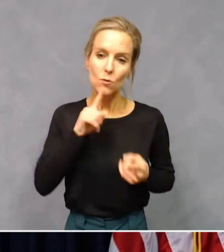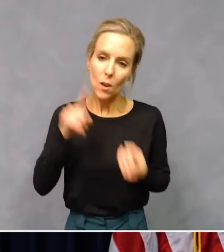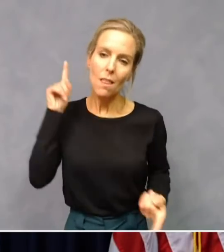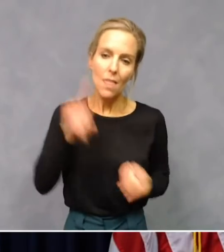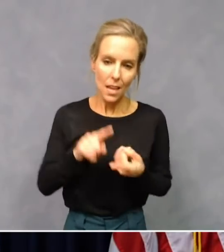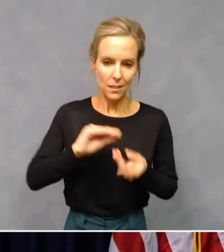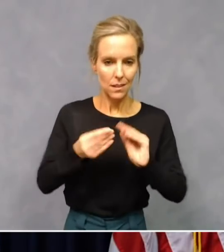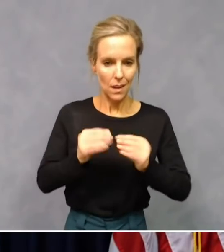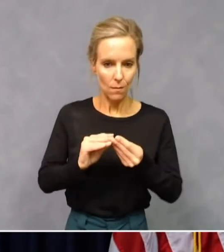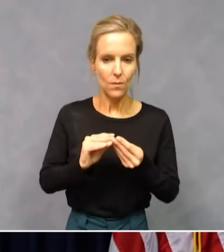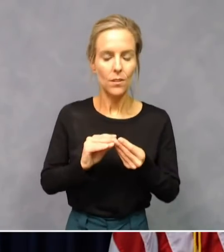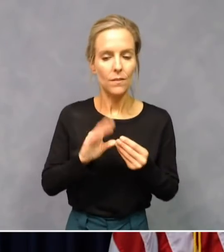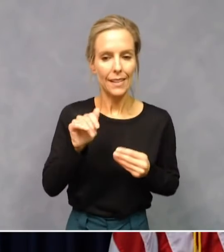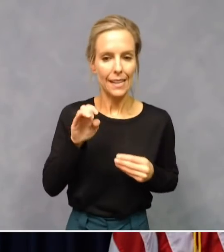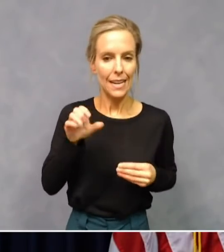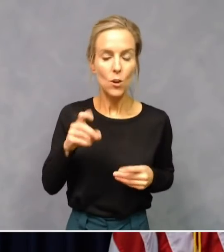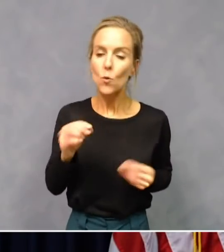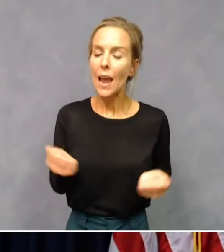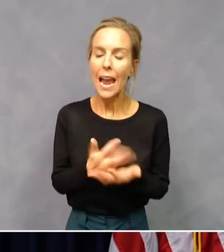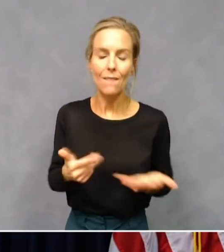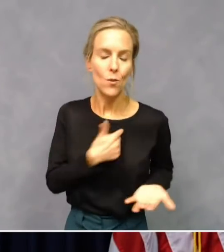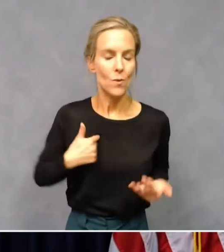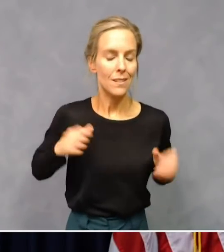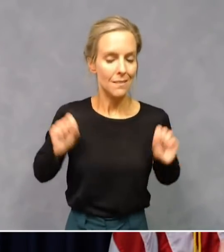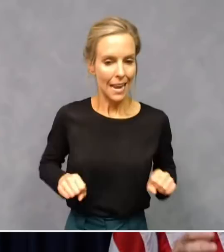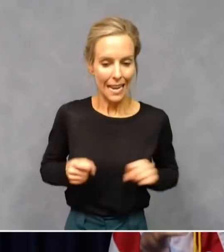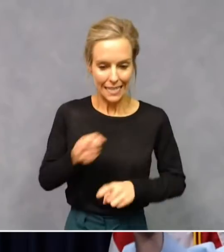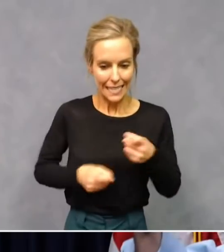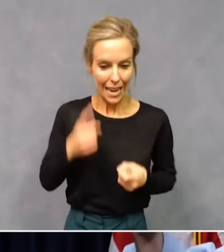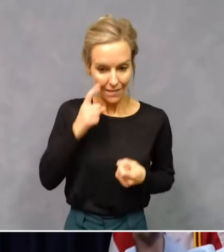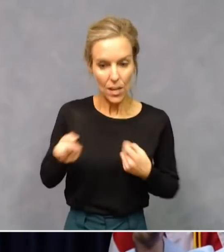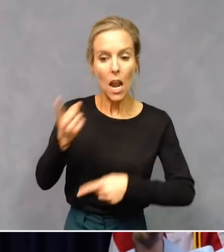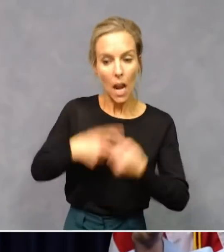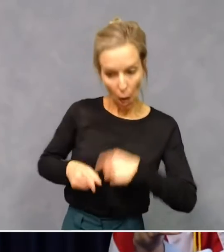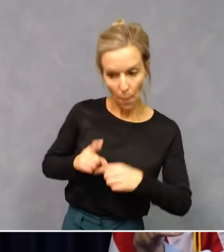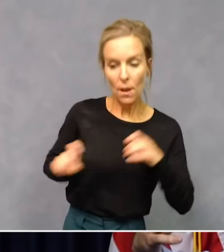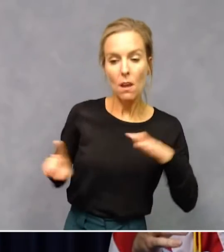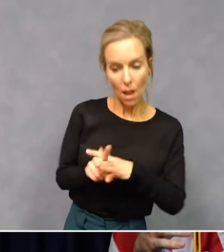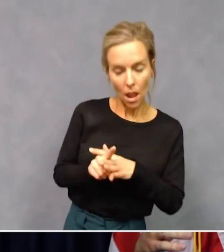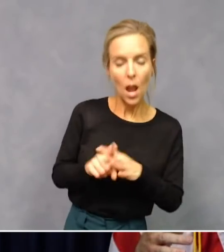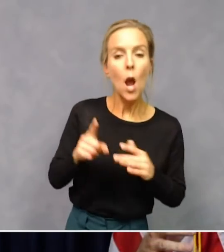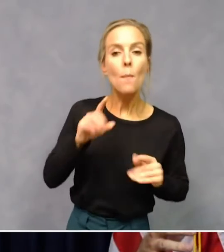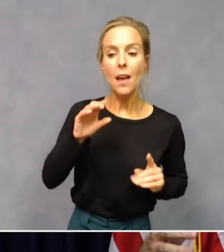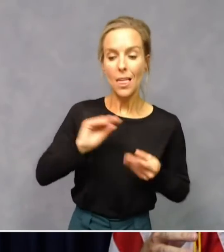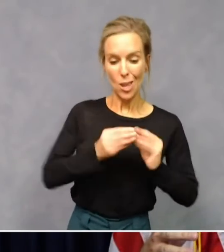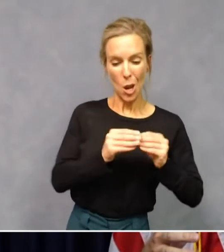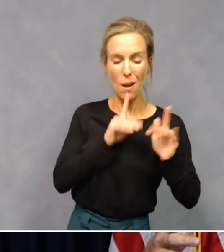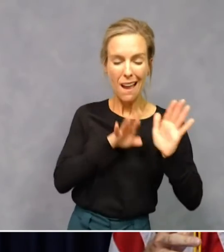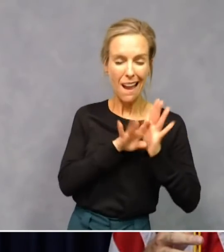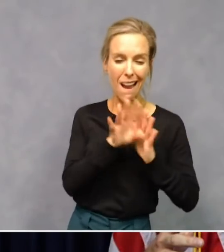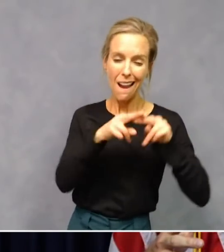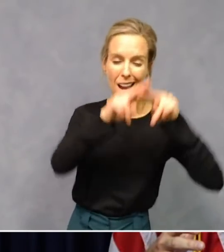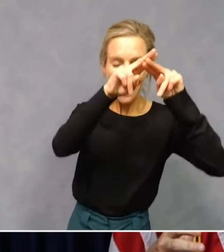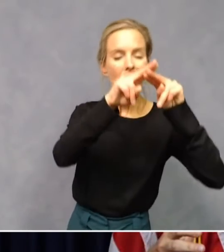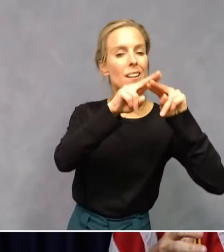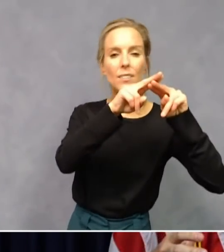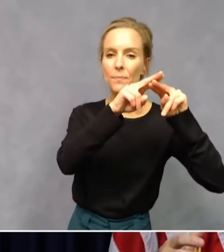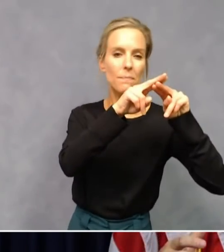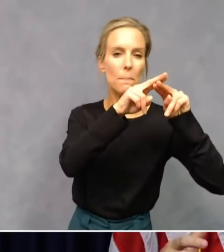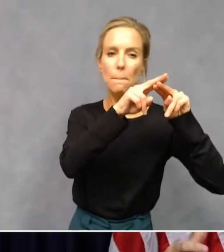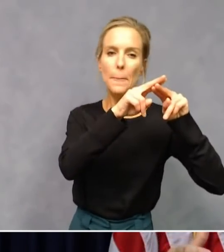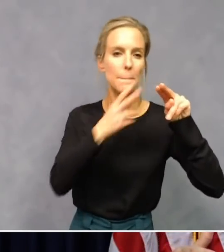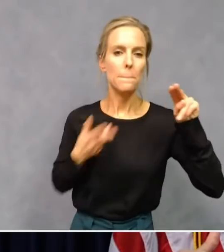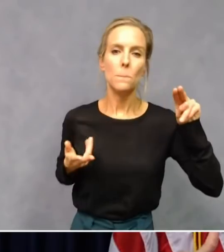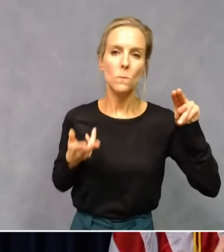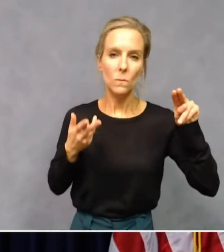We'll do everything we can to deal with it if it comes. But if our cases keep increasing at the rate they are right now, we